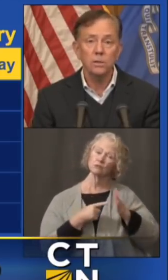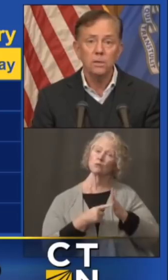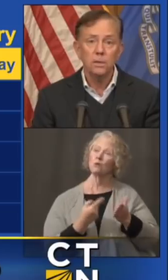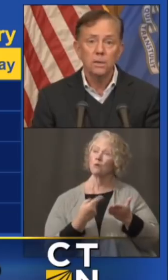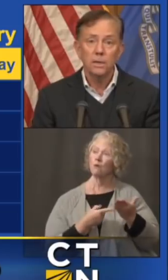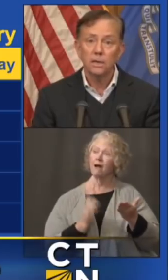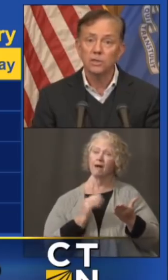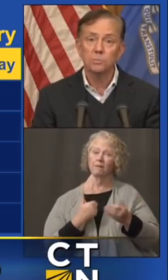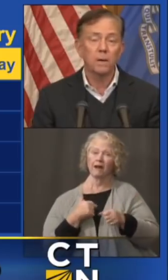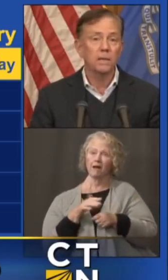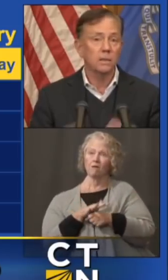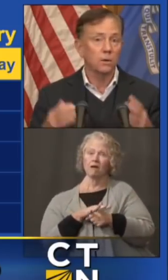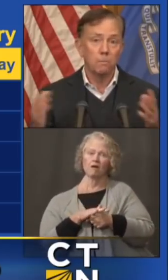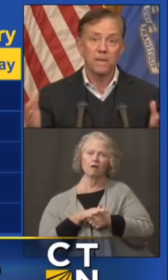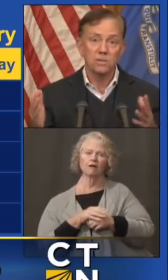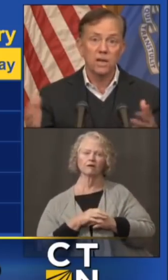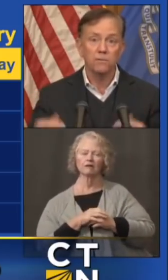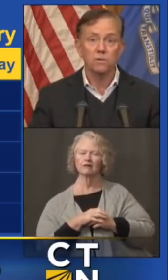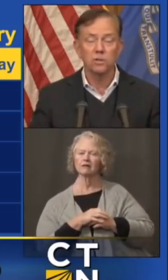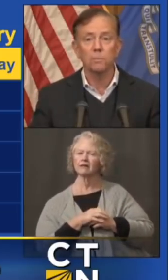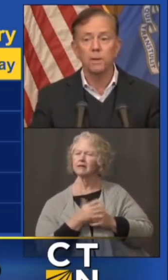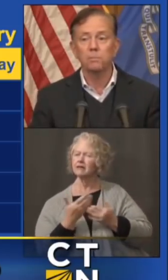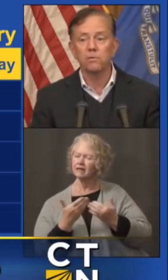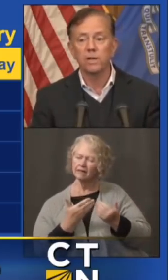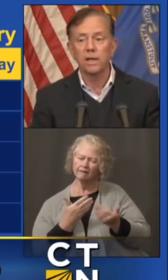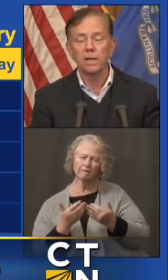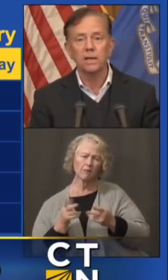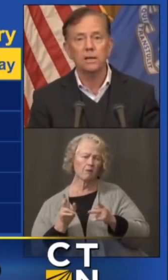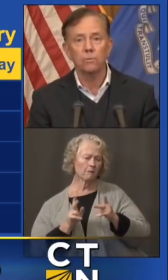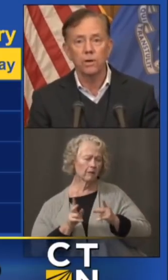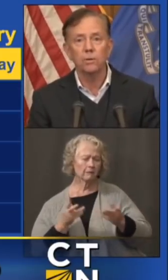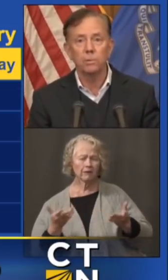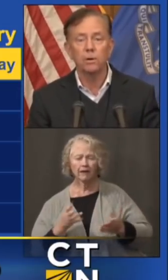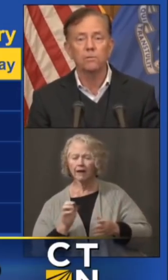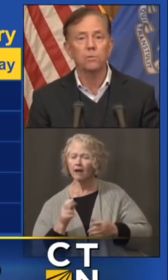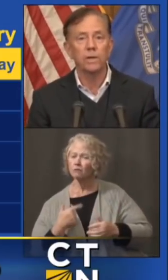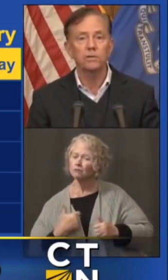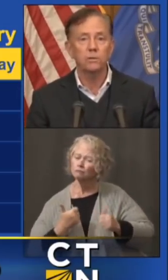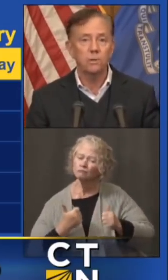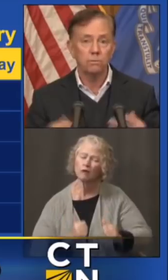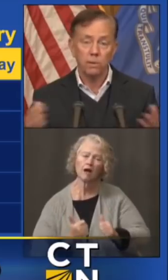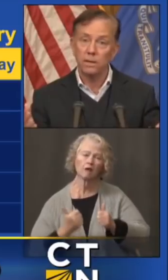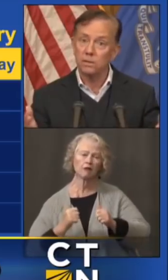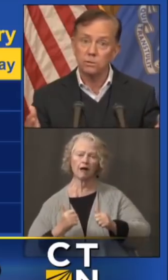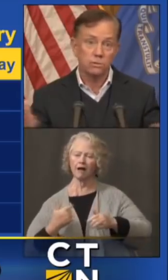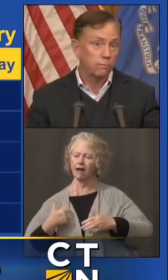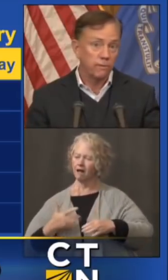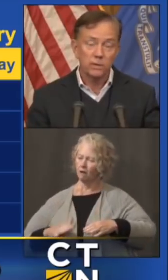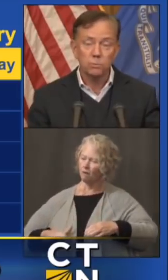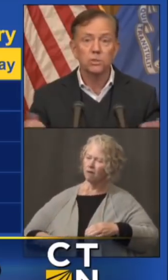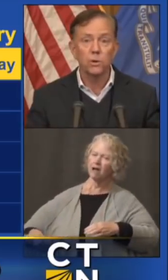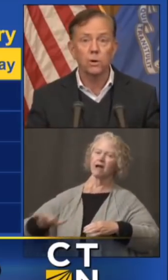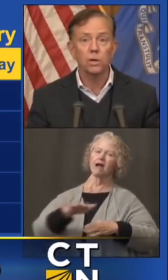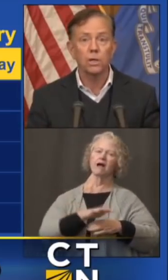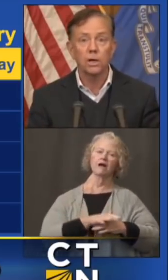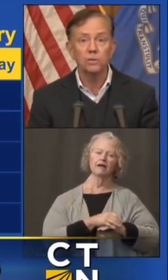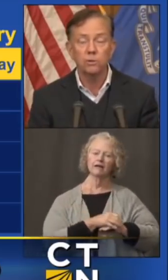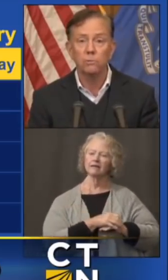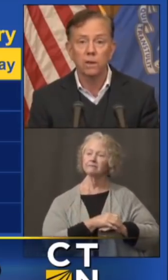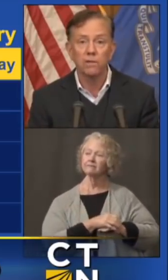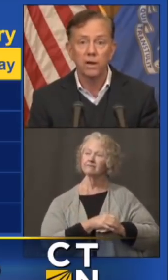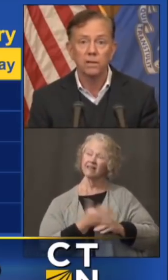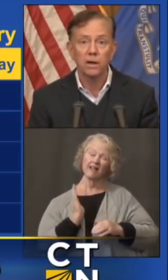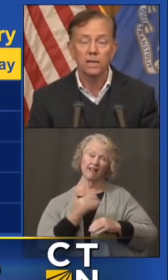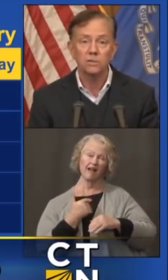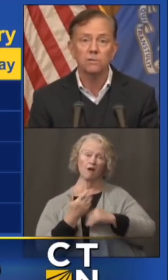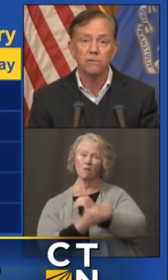region. Despite the best efforts of the people of Connecticut, we are part of a region, and it reflects what's going on in the country,